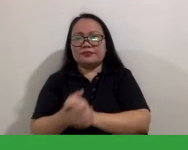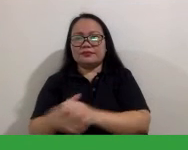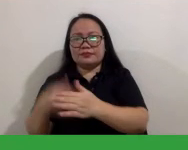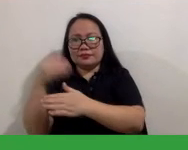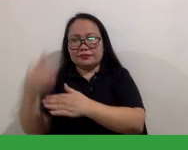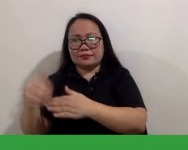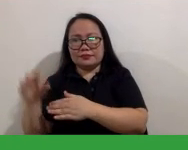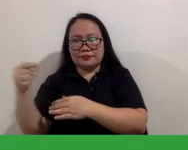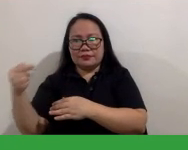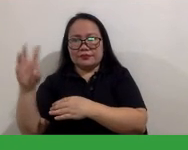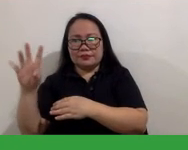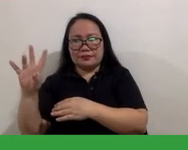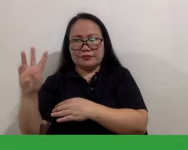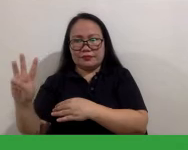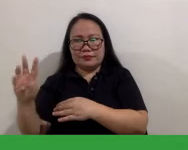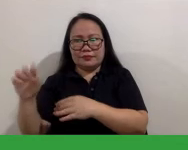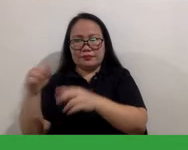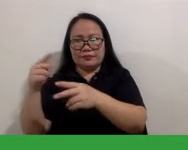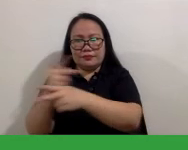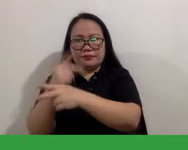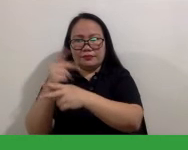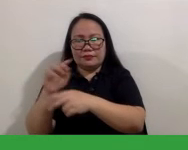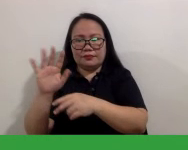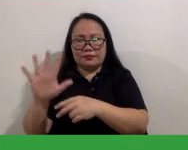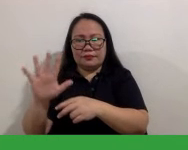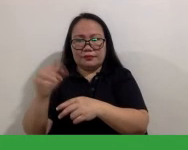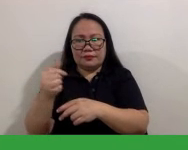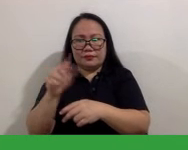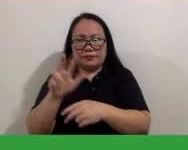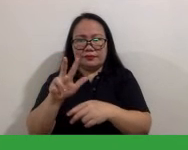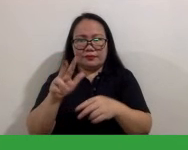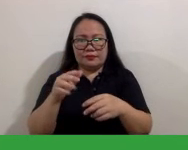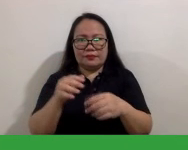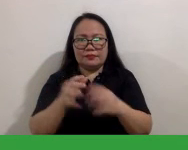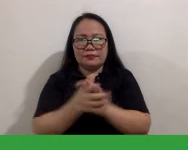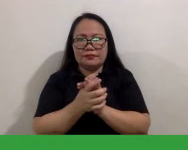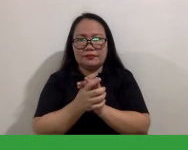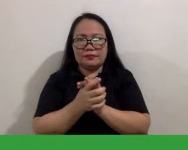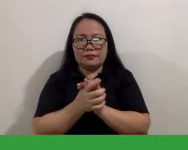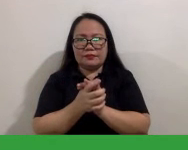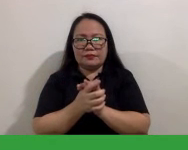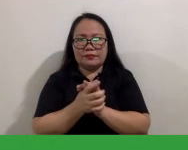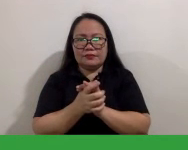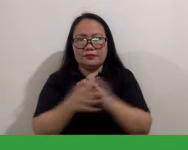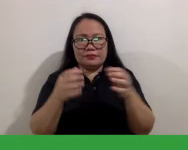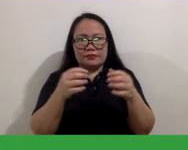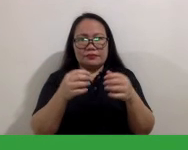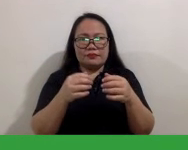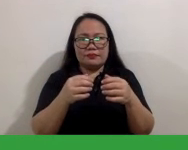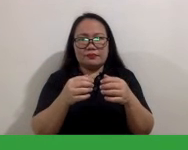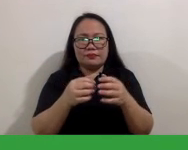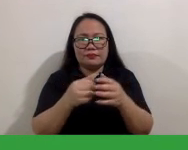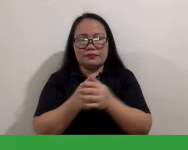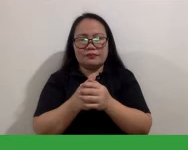property. Next, I have negative 6 times the quantity of 5 plus 3, and then naging negative 6 times